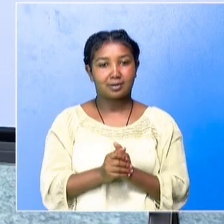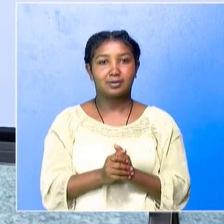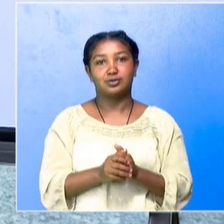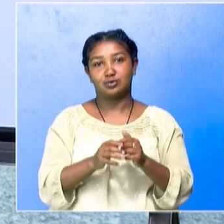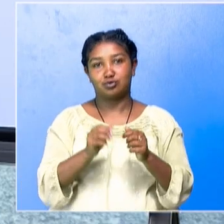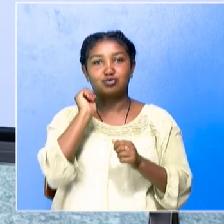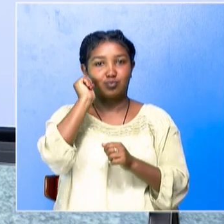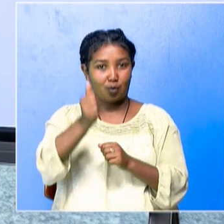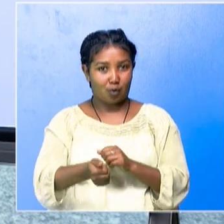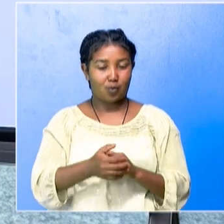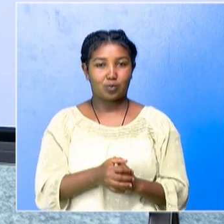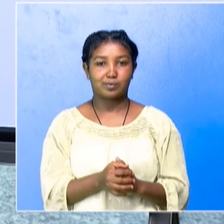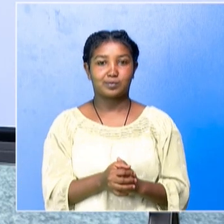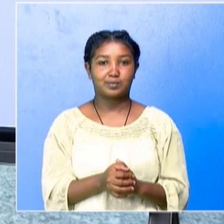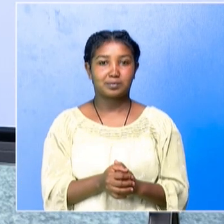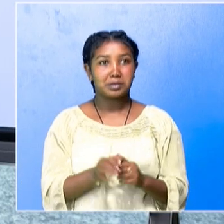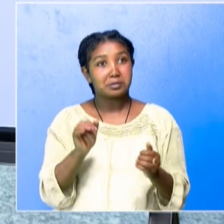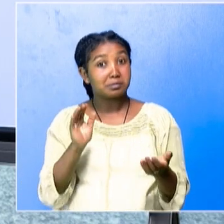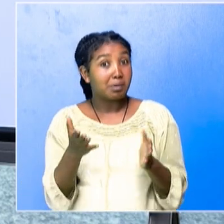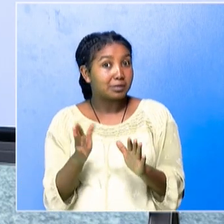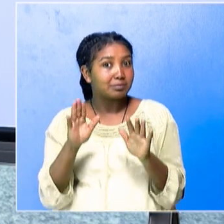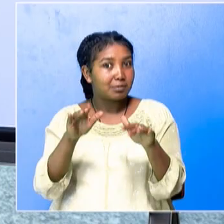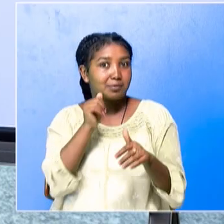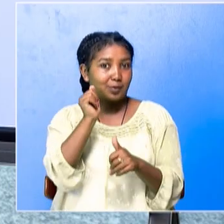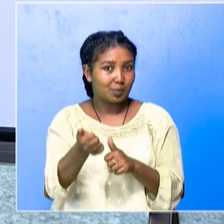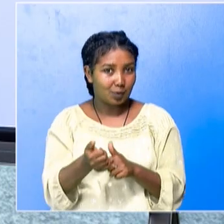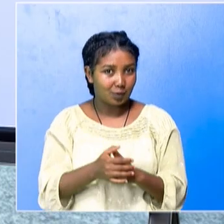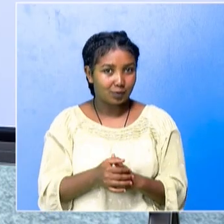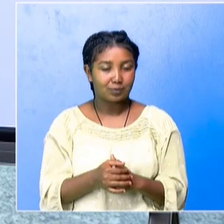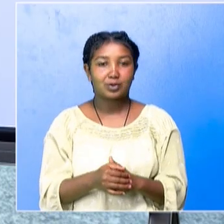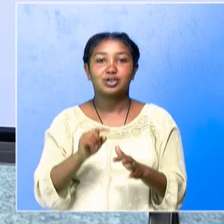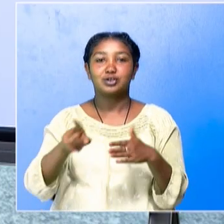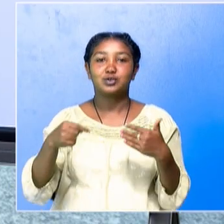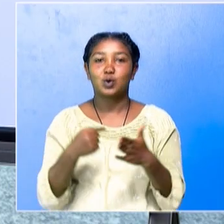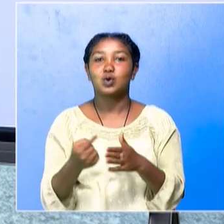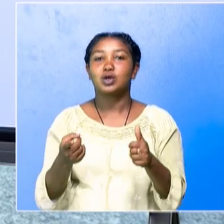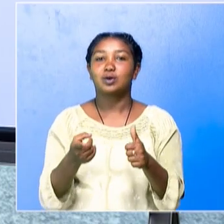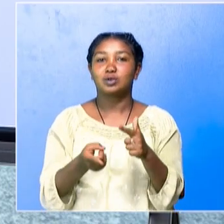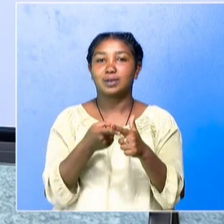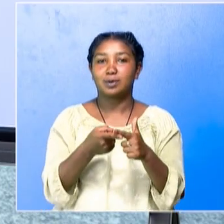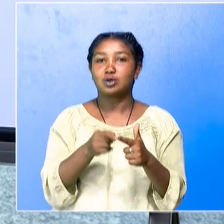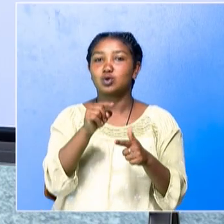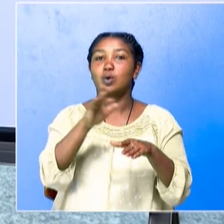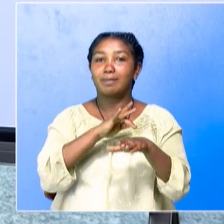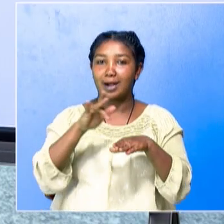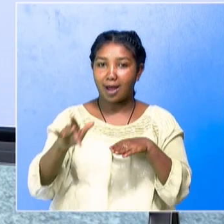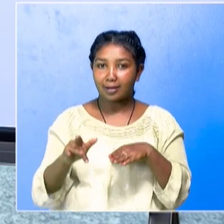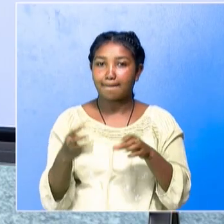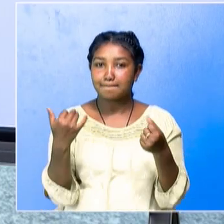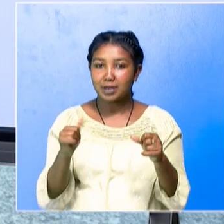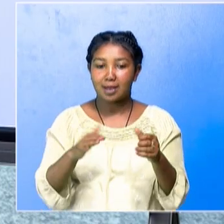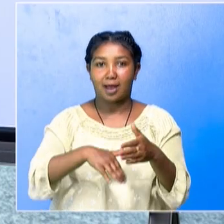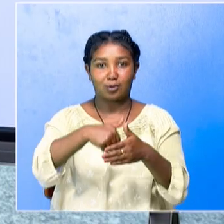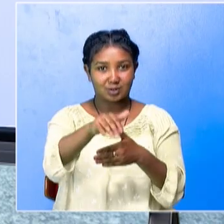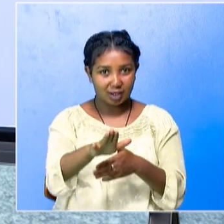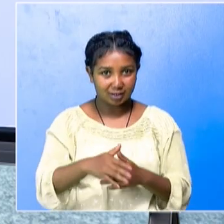rain tomorrow. It might rain tomorrow. So question number 2, you blank play